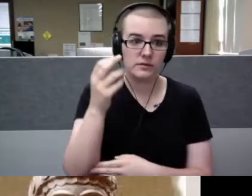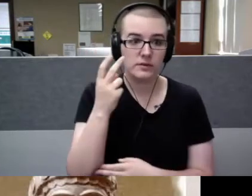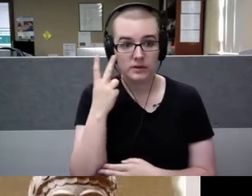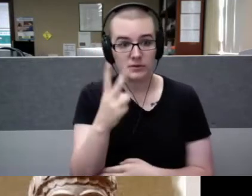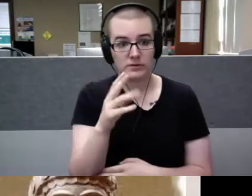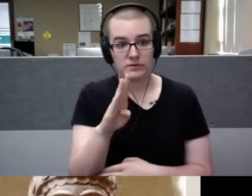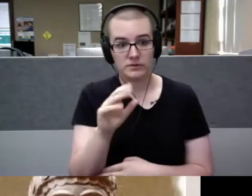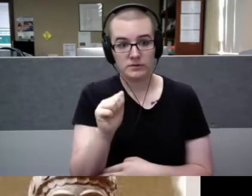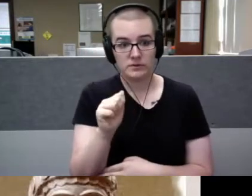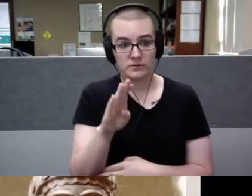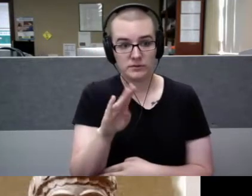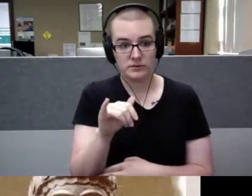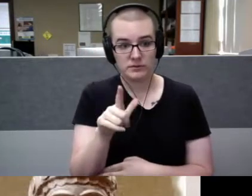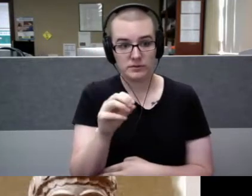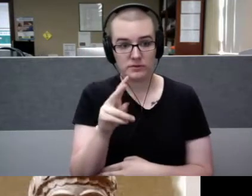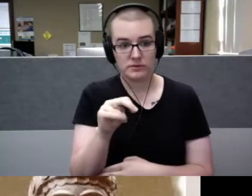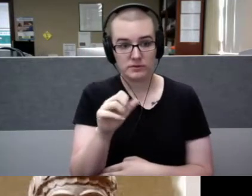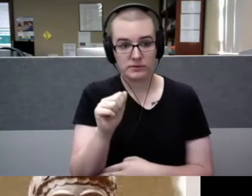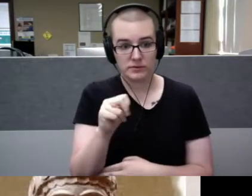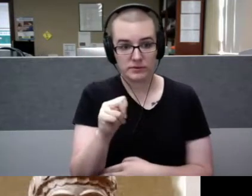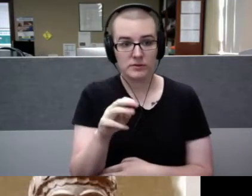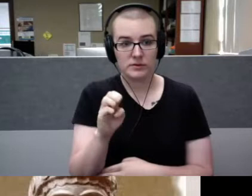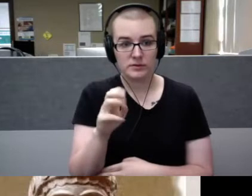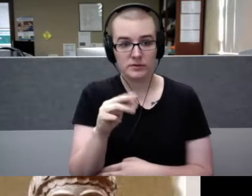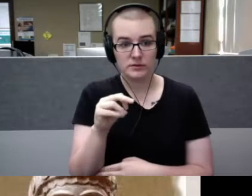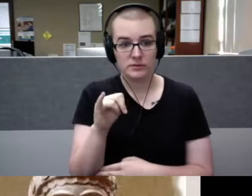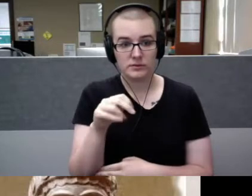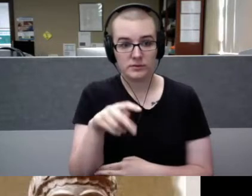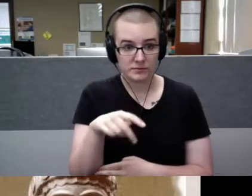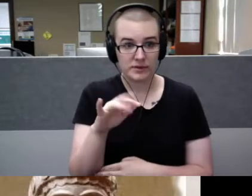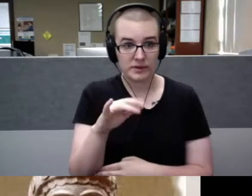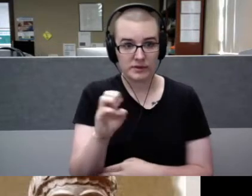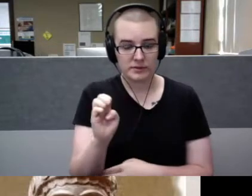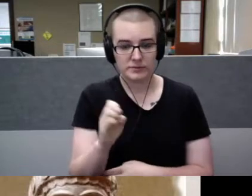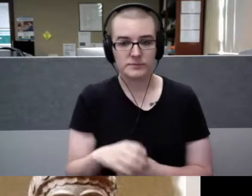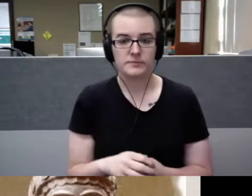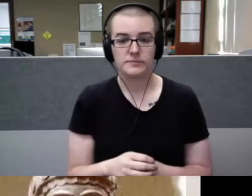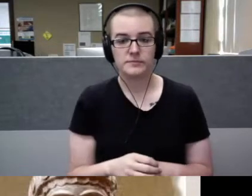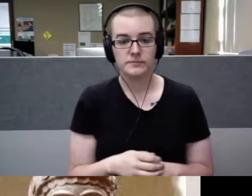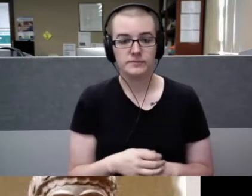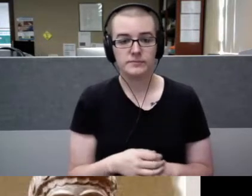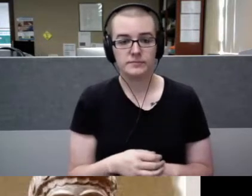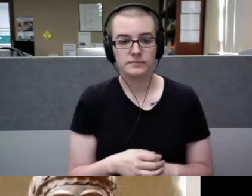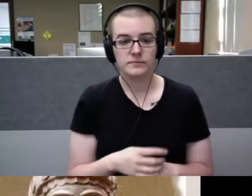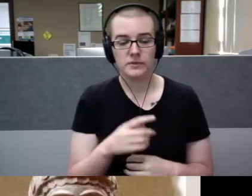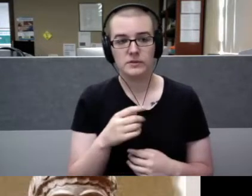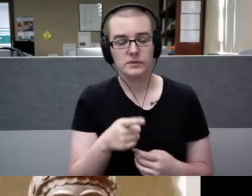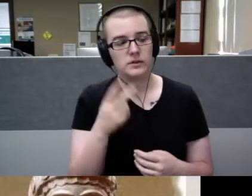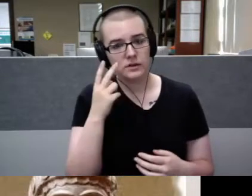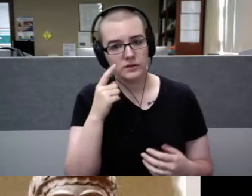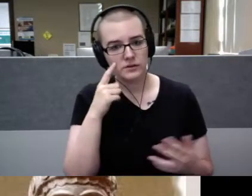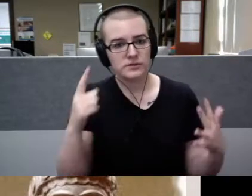the Babylonian Empire came about, their origins, and we're going to see this in a lot of